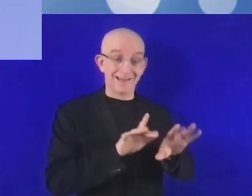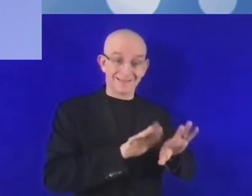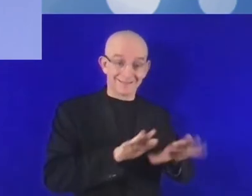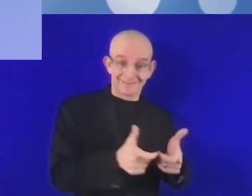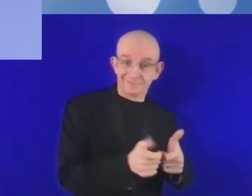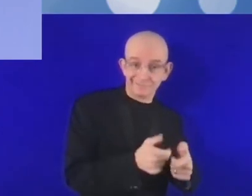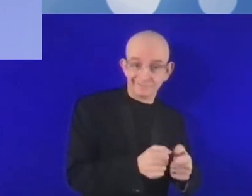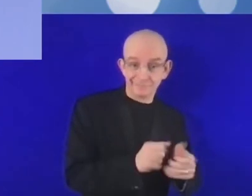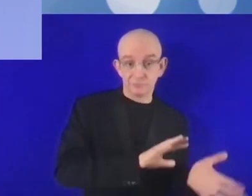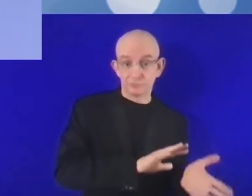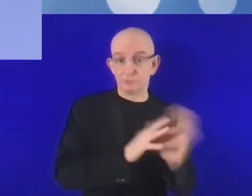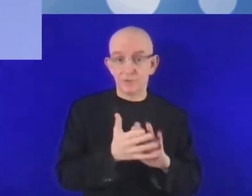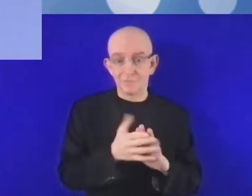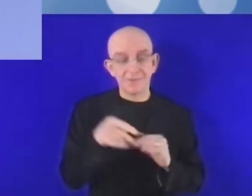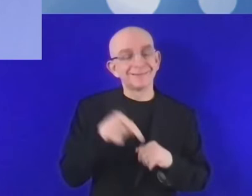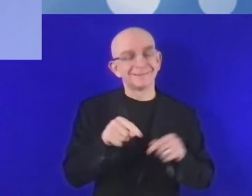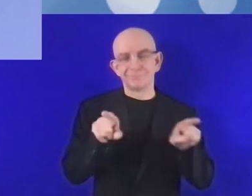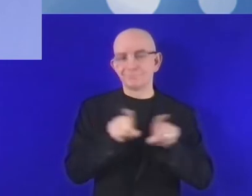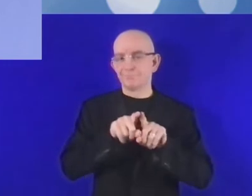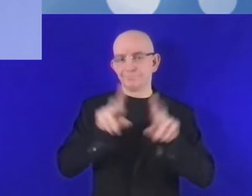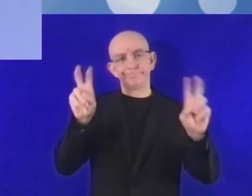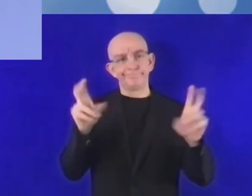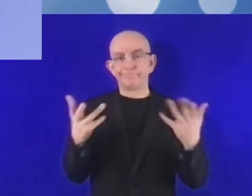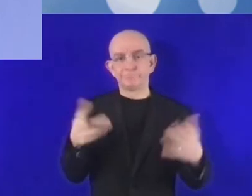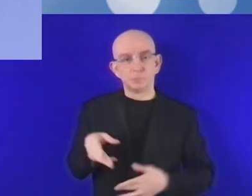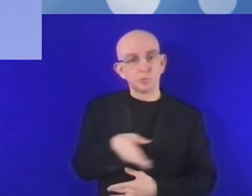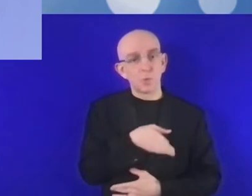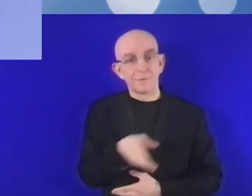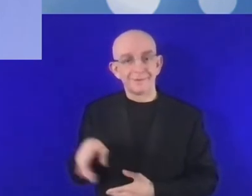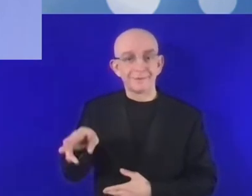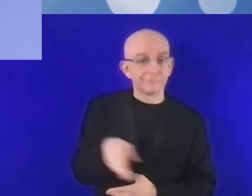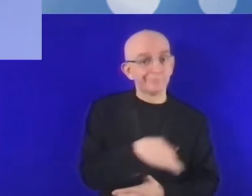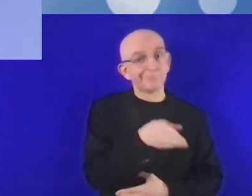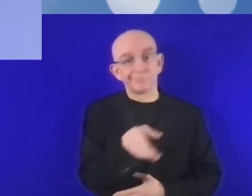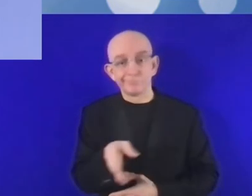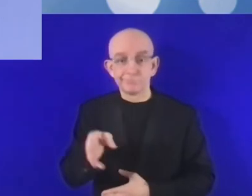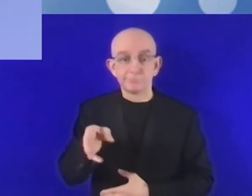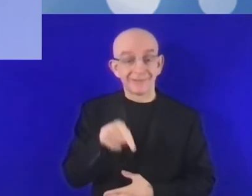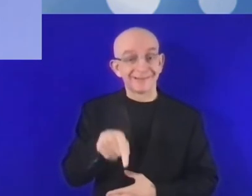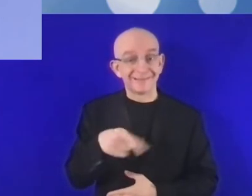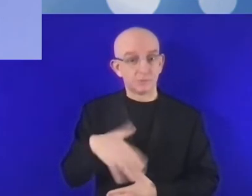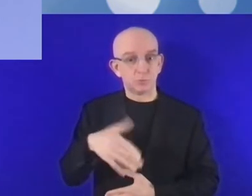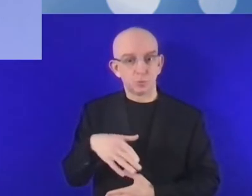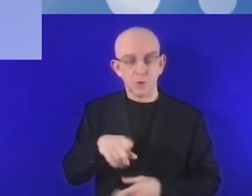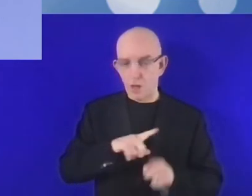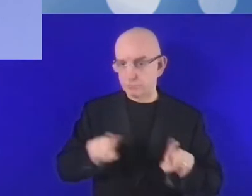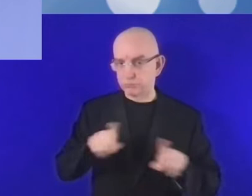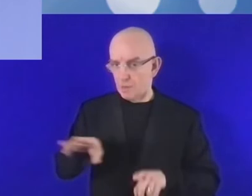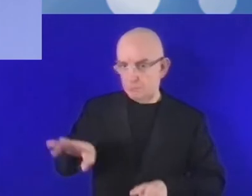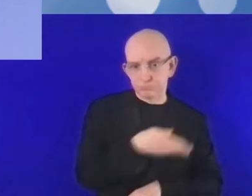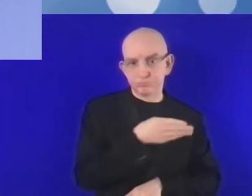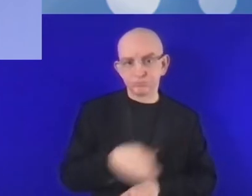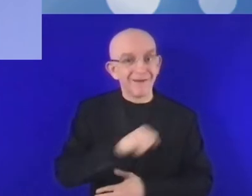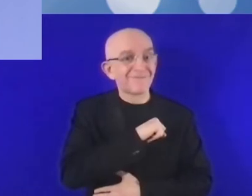multi stakeholder involvement so any effort should recognize this